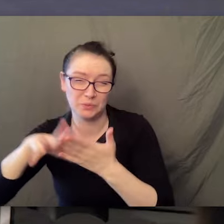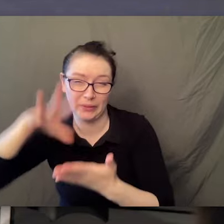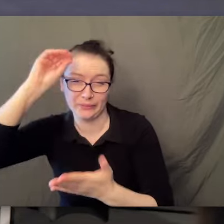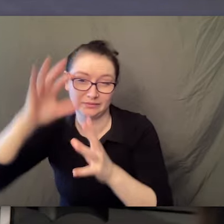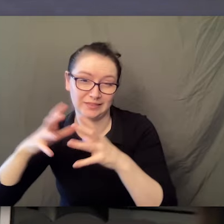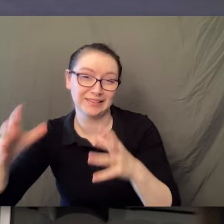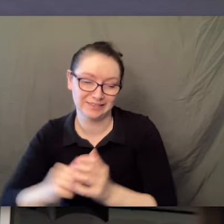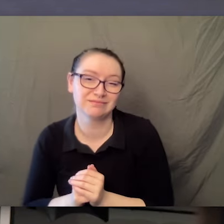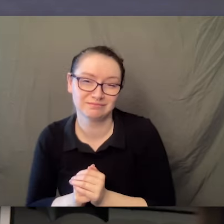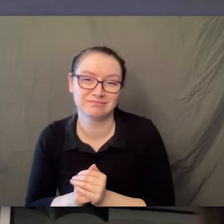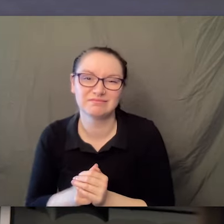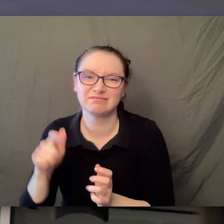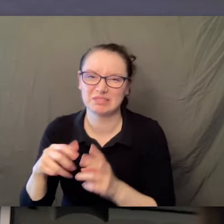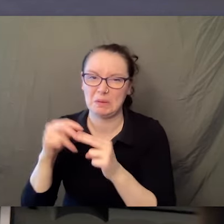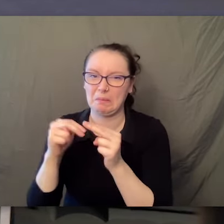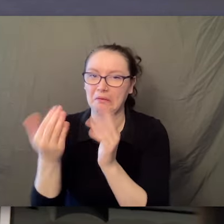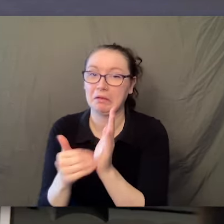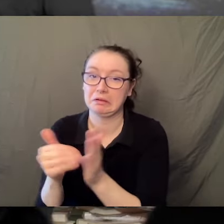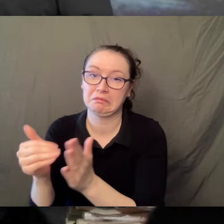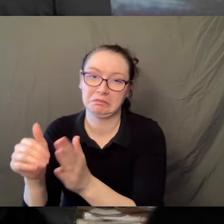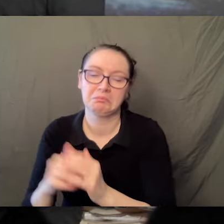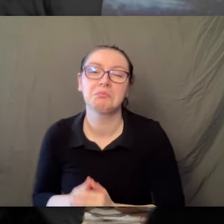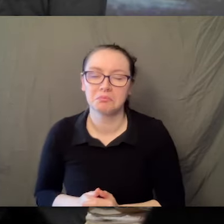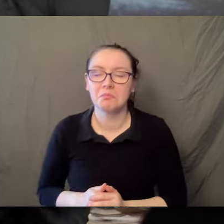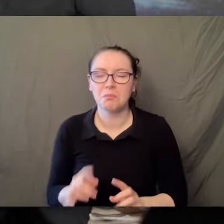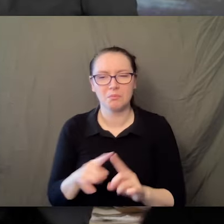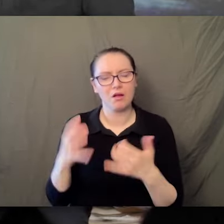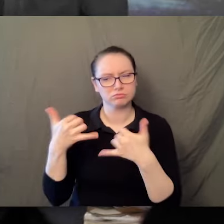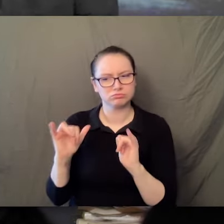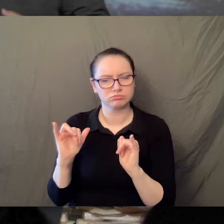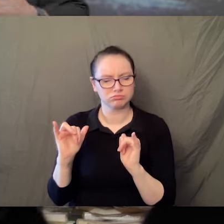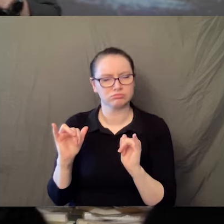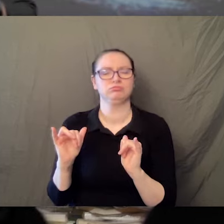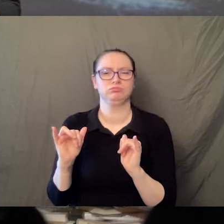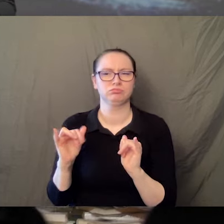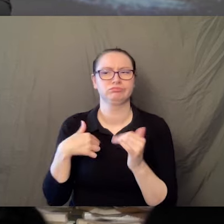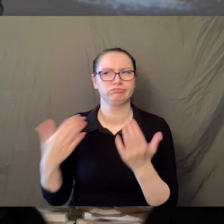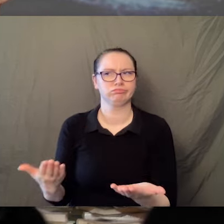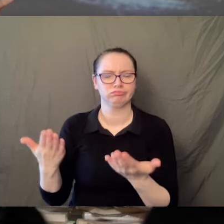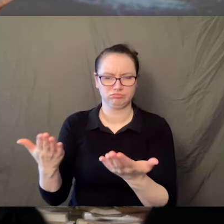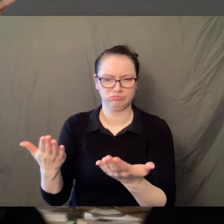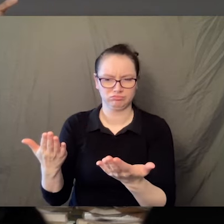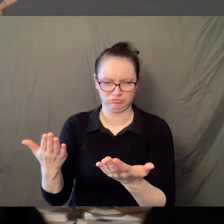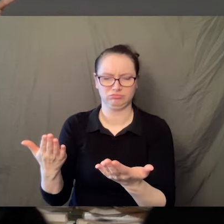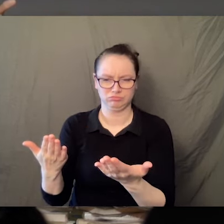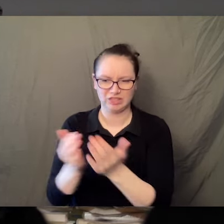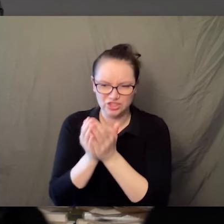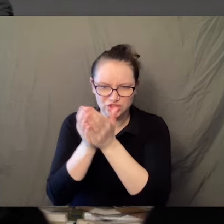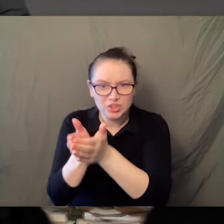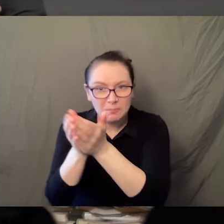And so obviously there were some growing pains with this one. We had to rebuild a few times. But still, it's worth posing the